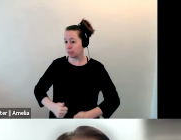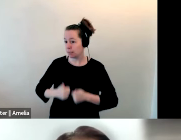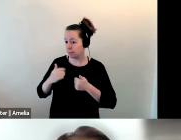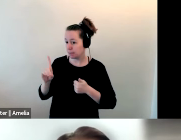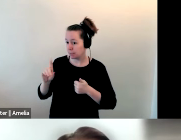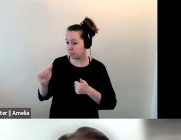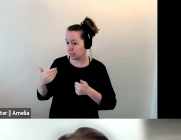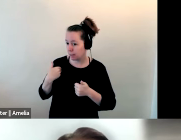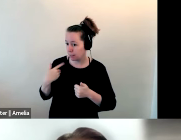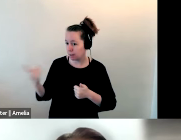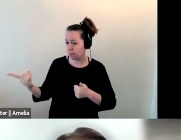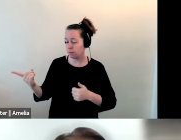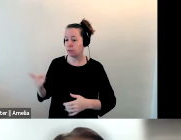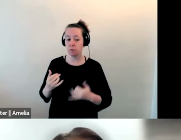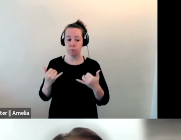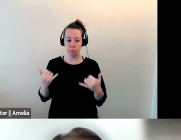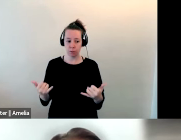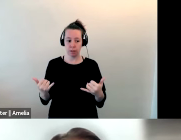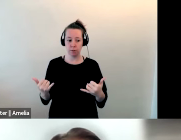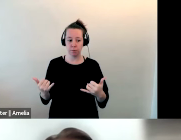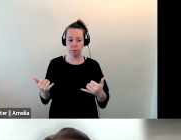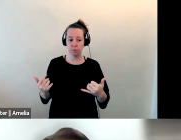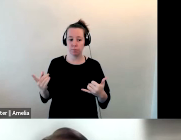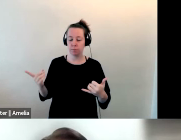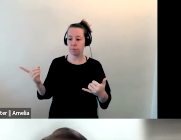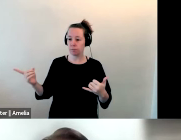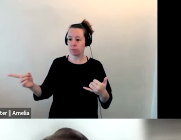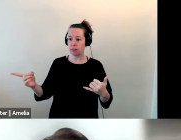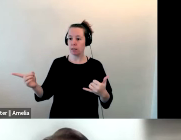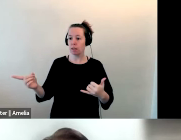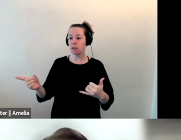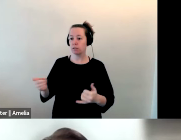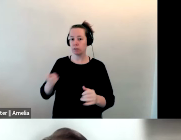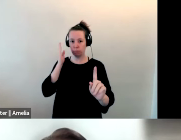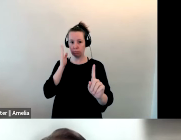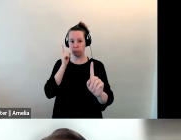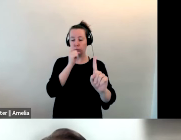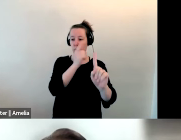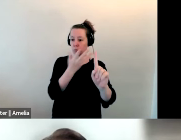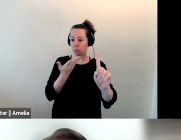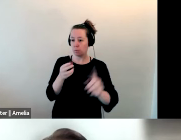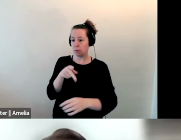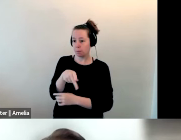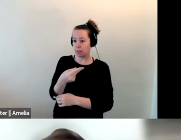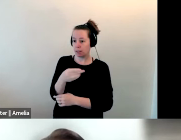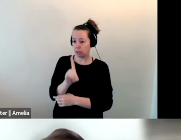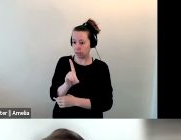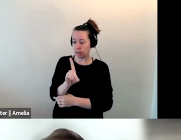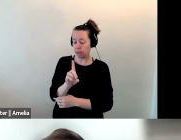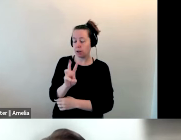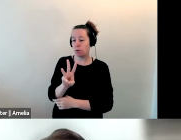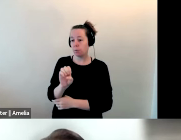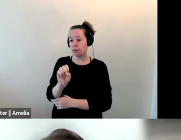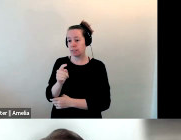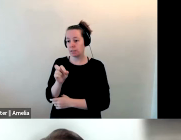disability. She's currently a PhD candidate at Western University pursuing her doctorate in disability studies. She's also a